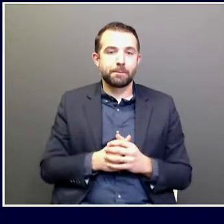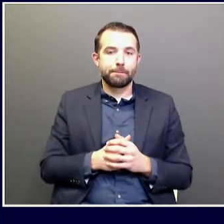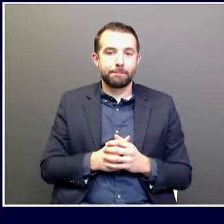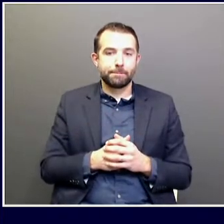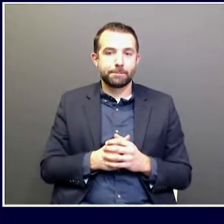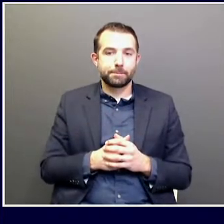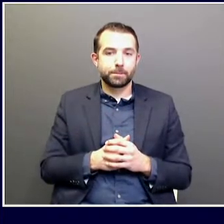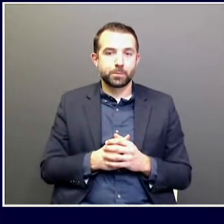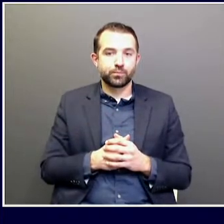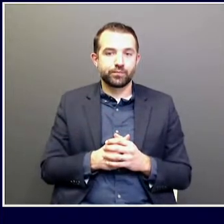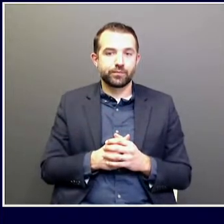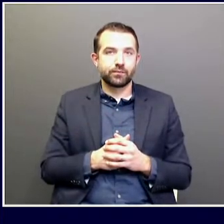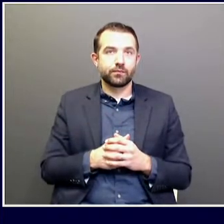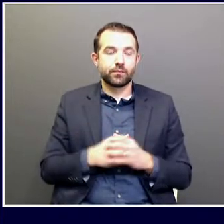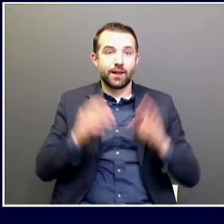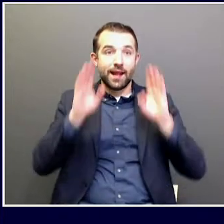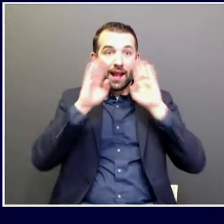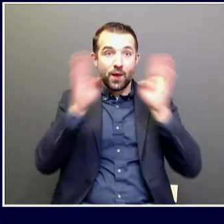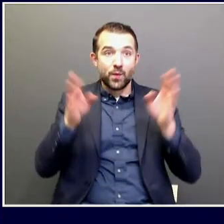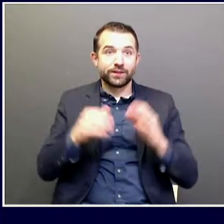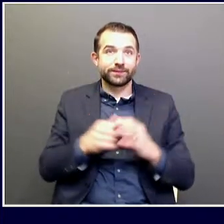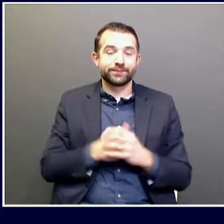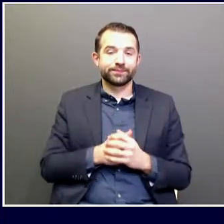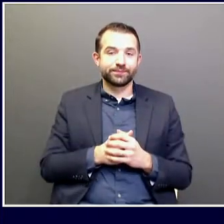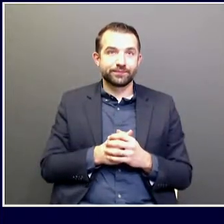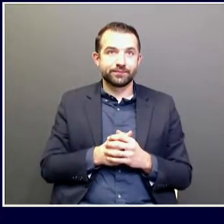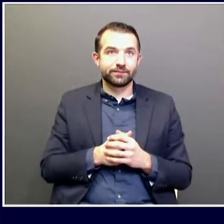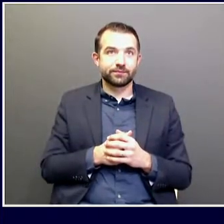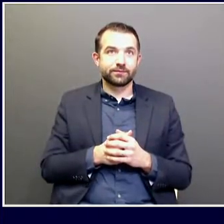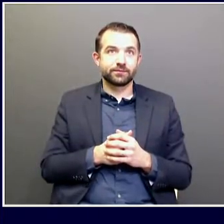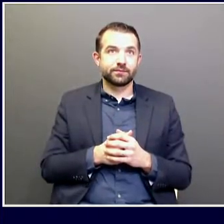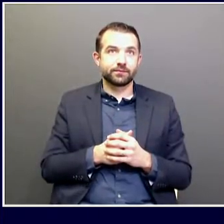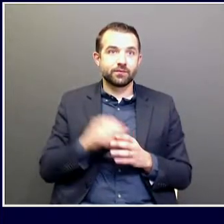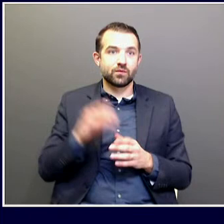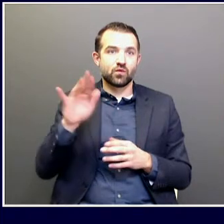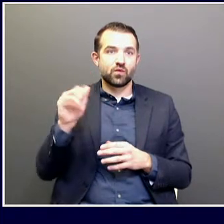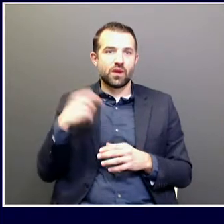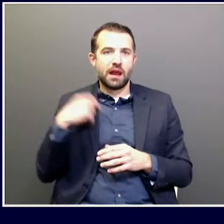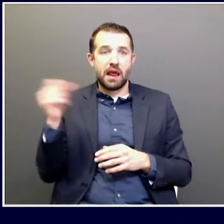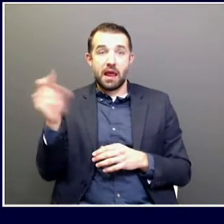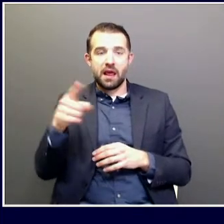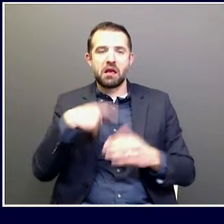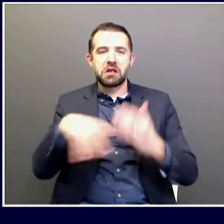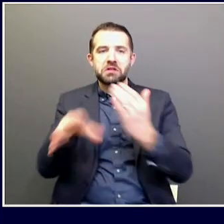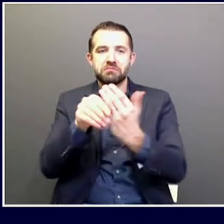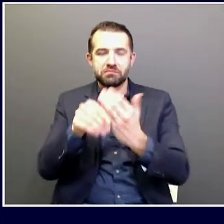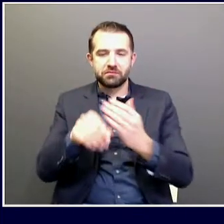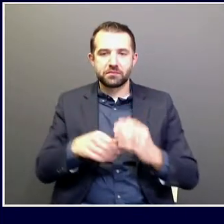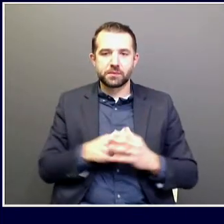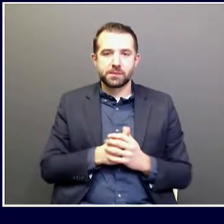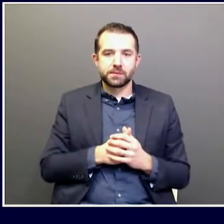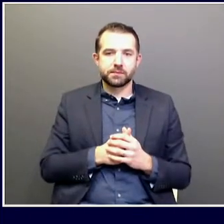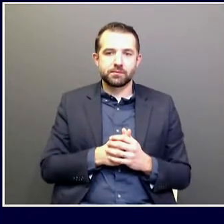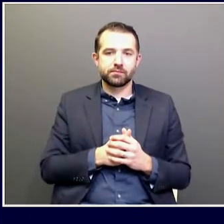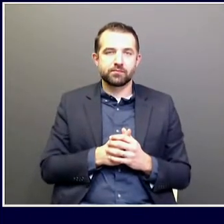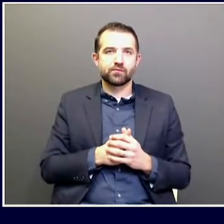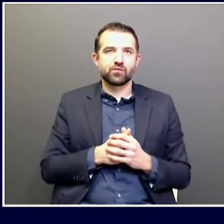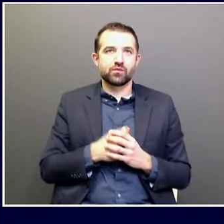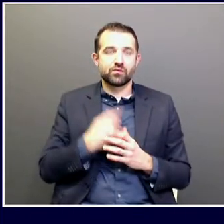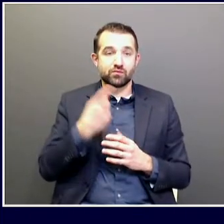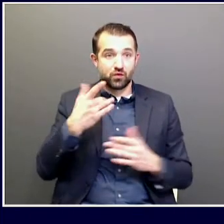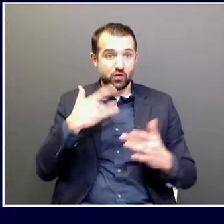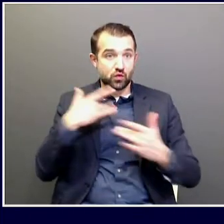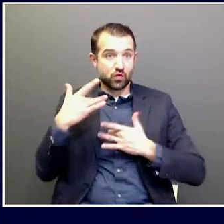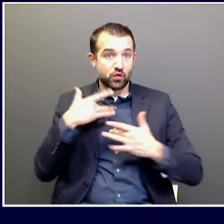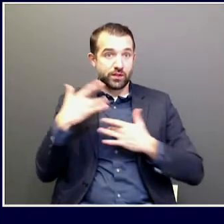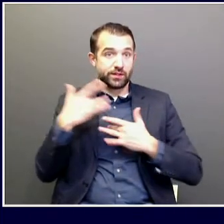Hi there. Just going off of Brian's question, how concerned are we now that we are, for lack of better